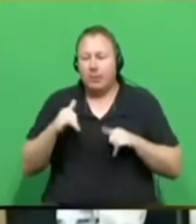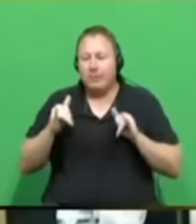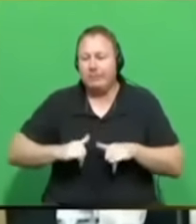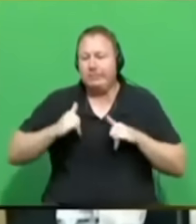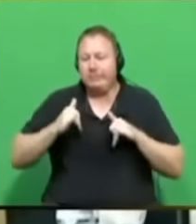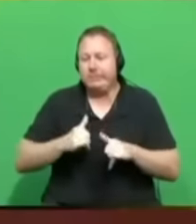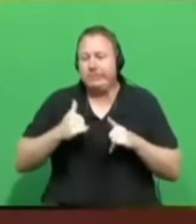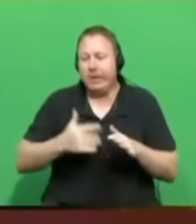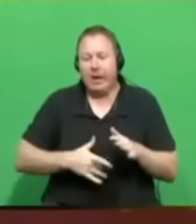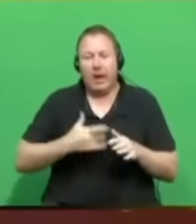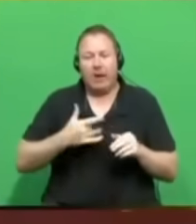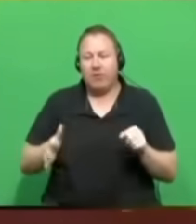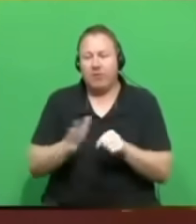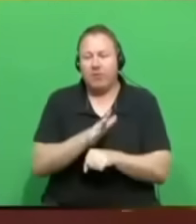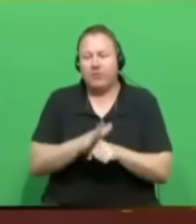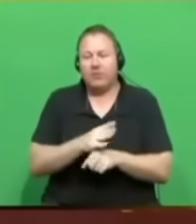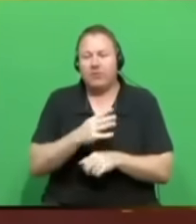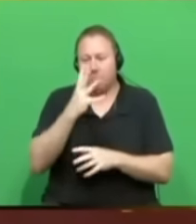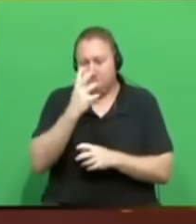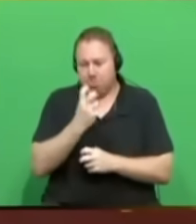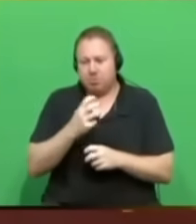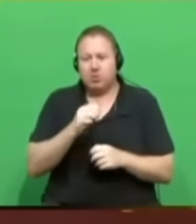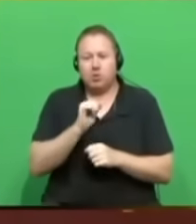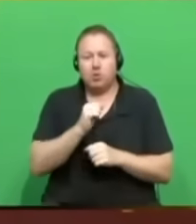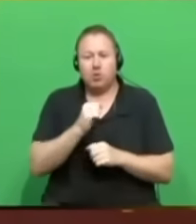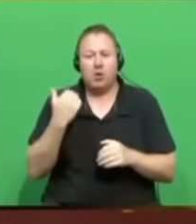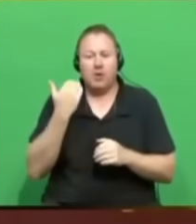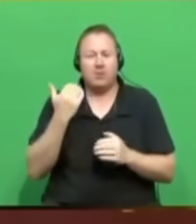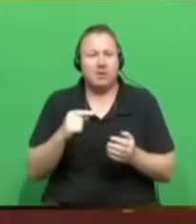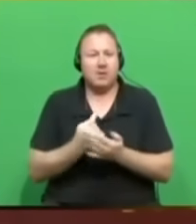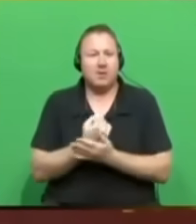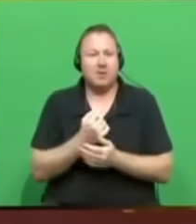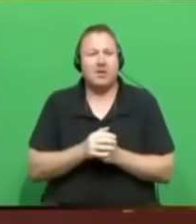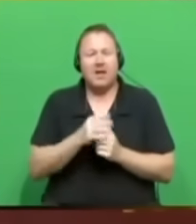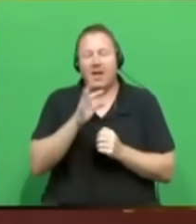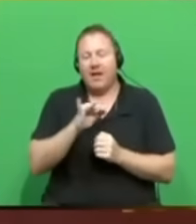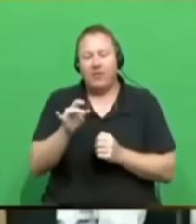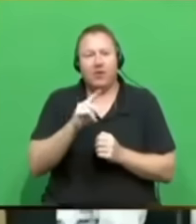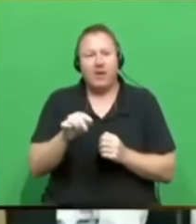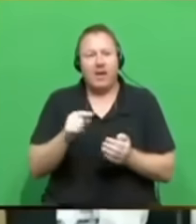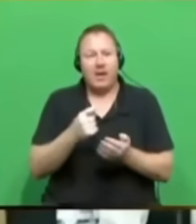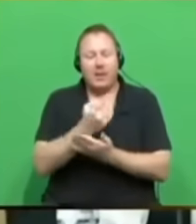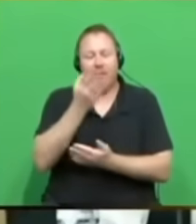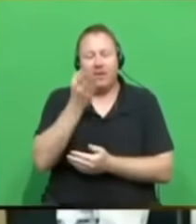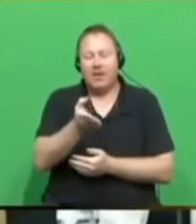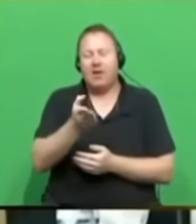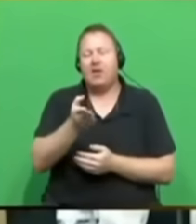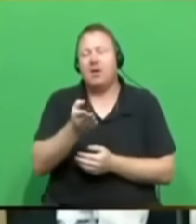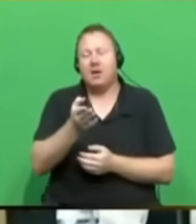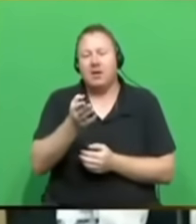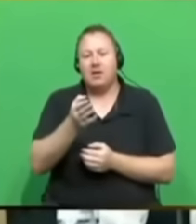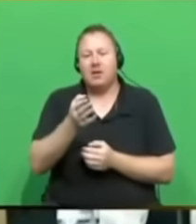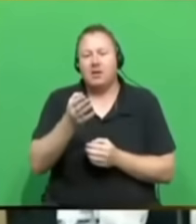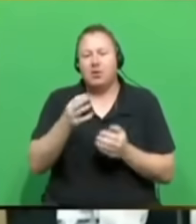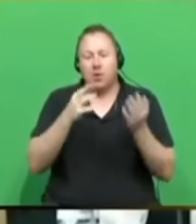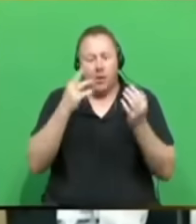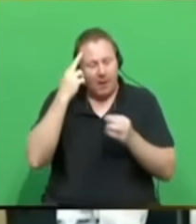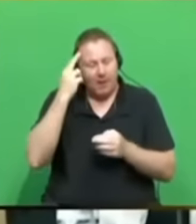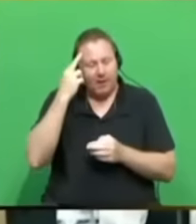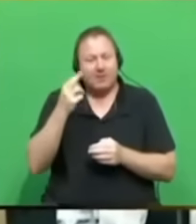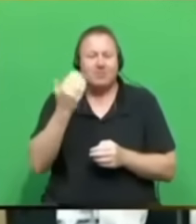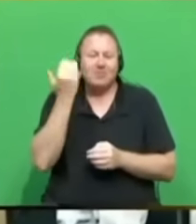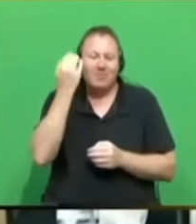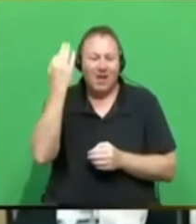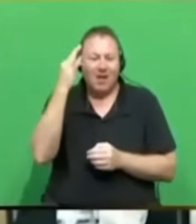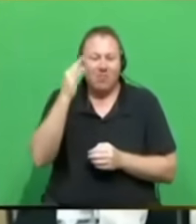by your government. For them, every single day in their lives is a brutal reminder that the government has left